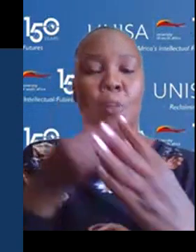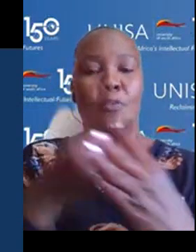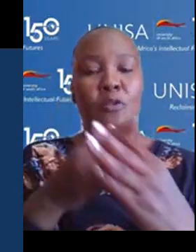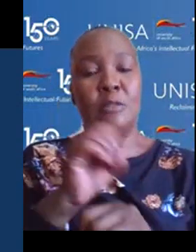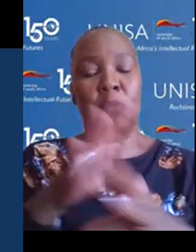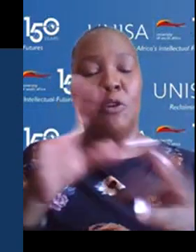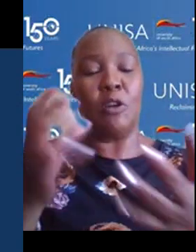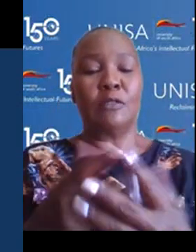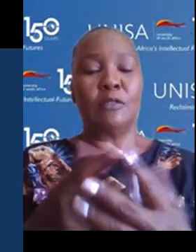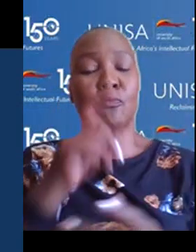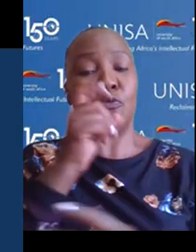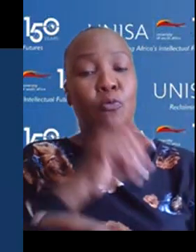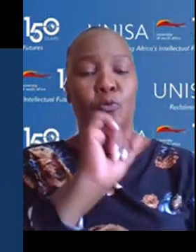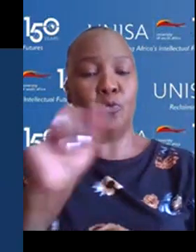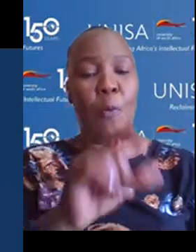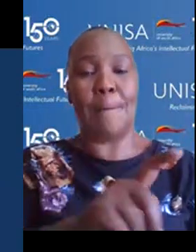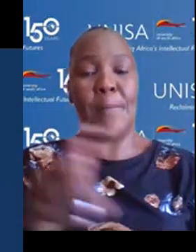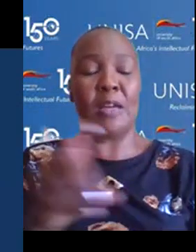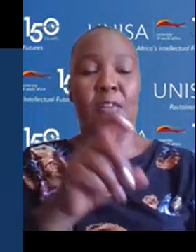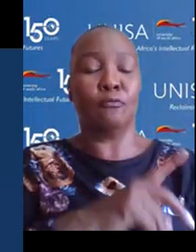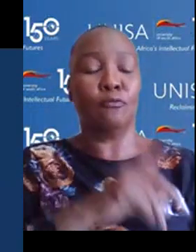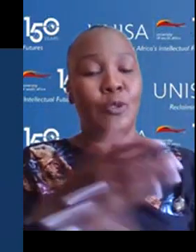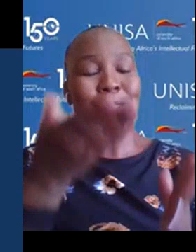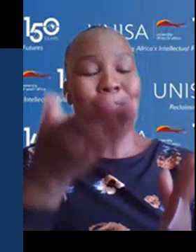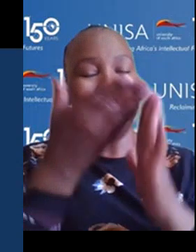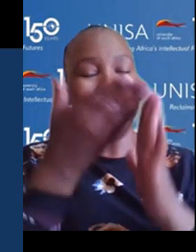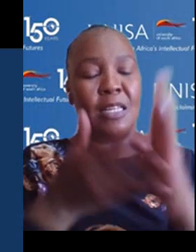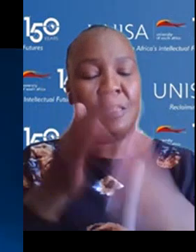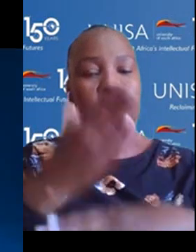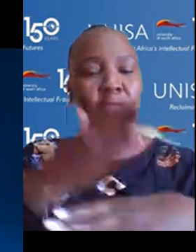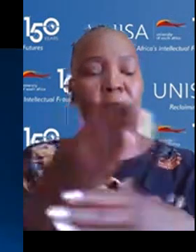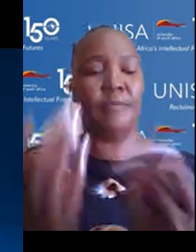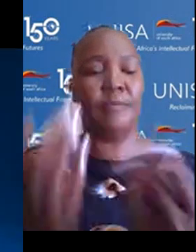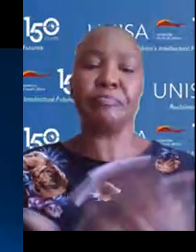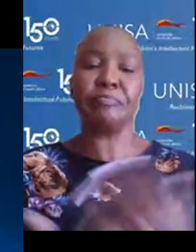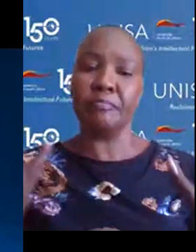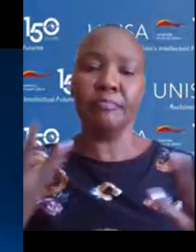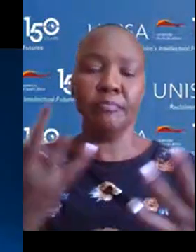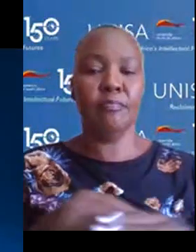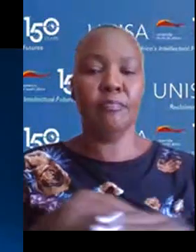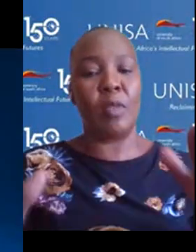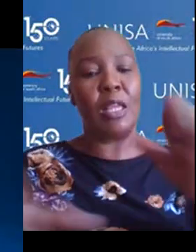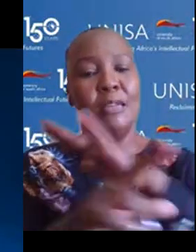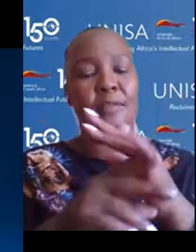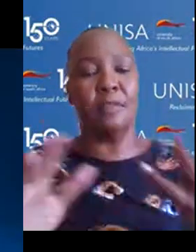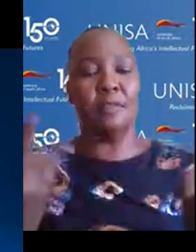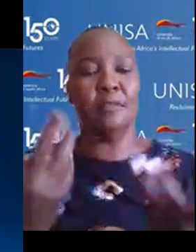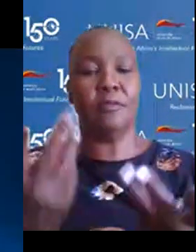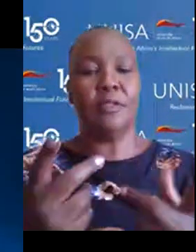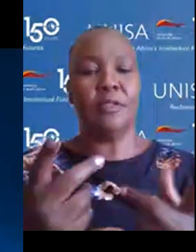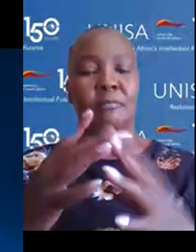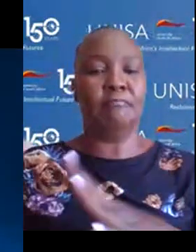can also use your mouse to actually do these functions as well. All right, so let's have a look and see how it's done.